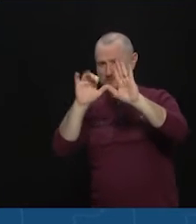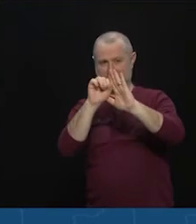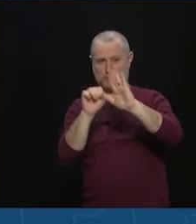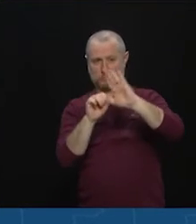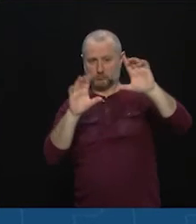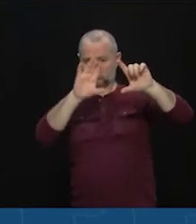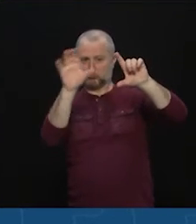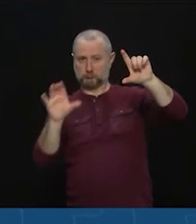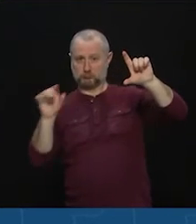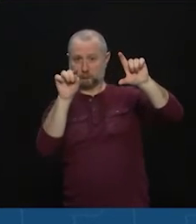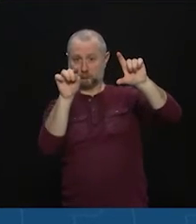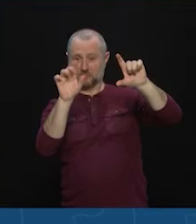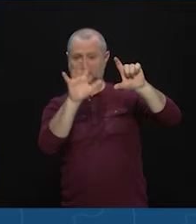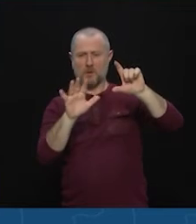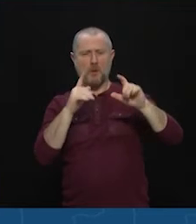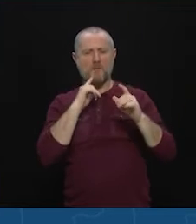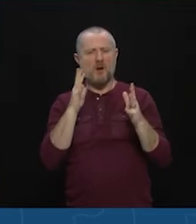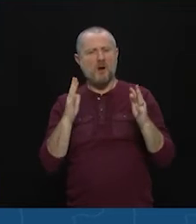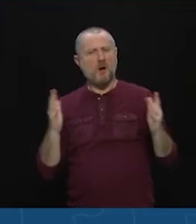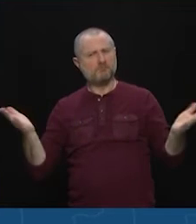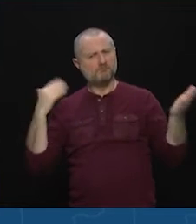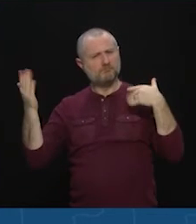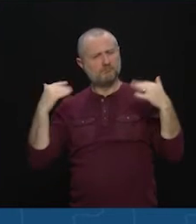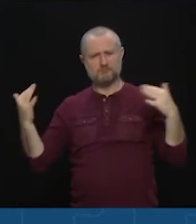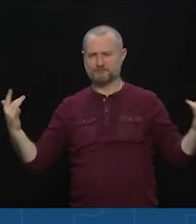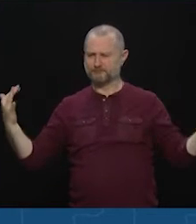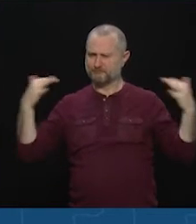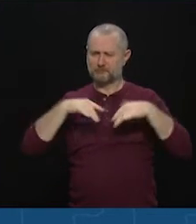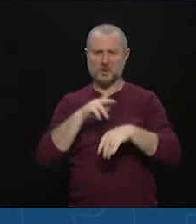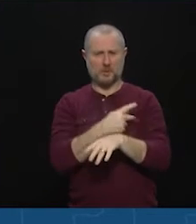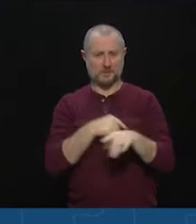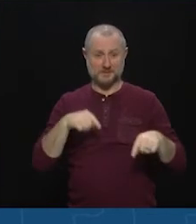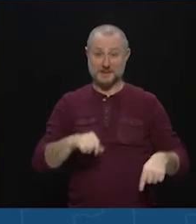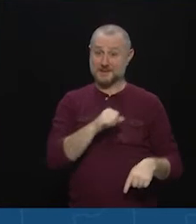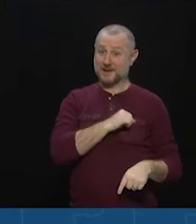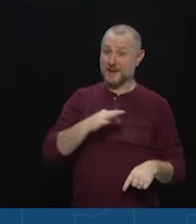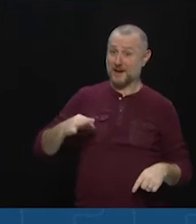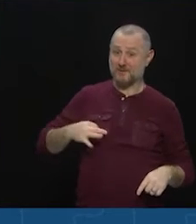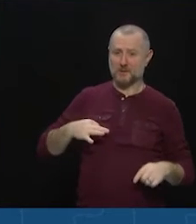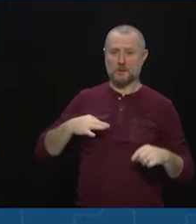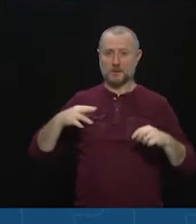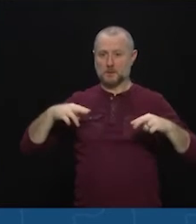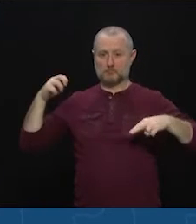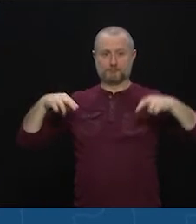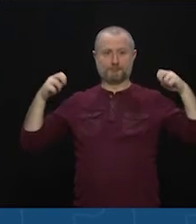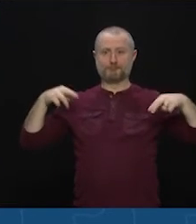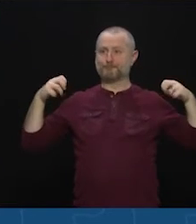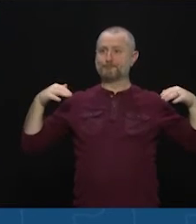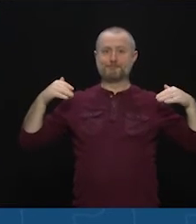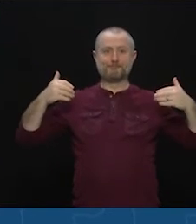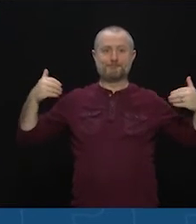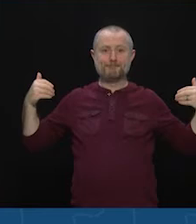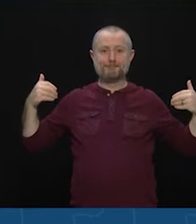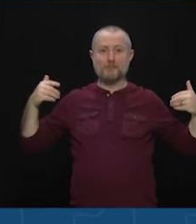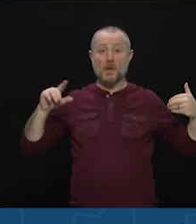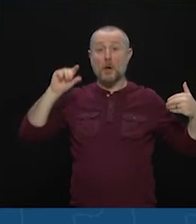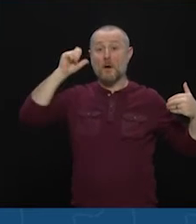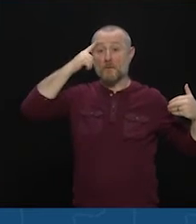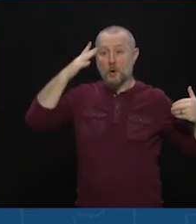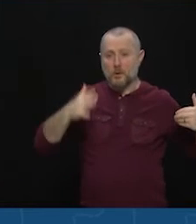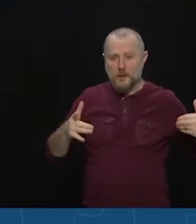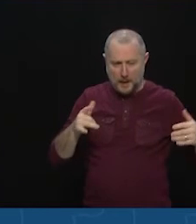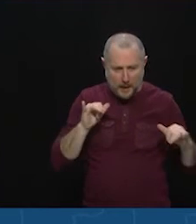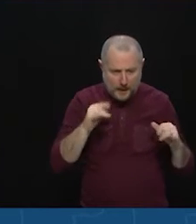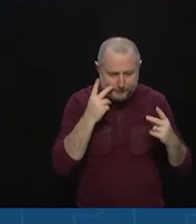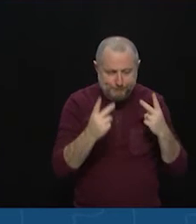losses, we were fortunate to have a governor who understands the importance of working hand in hand with hospitals. Not